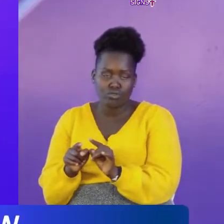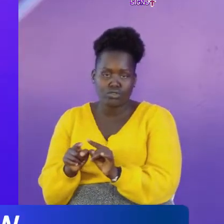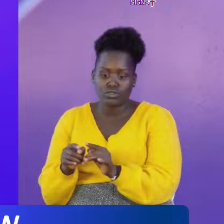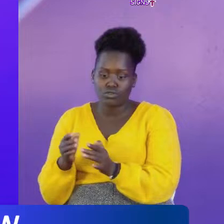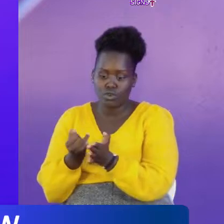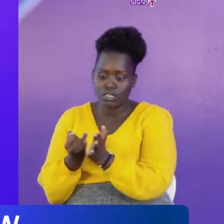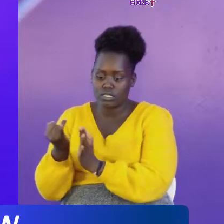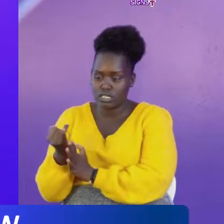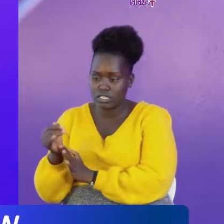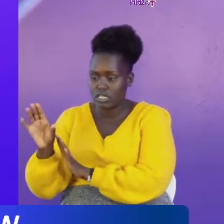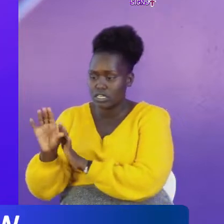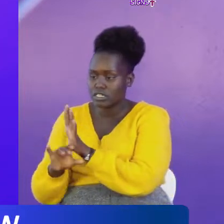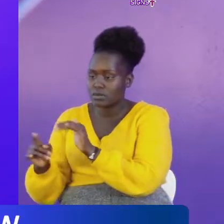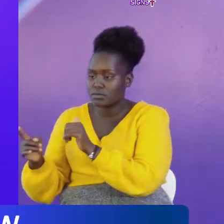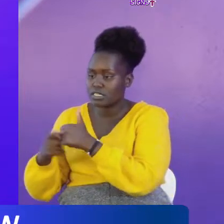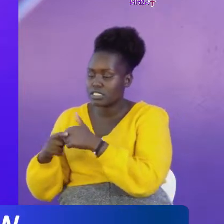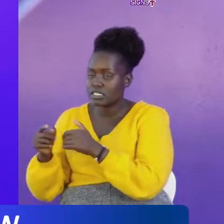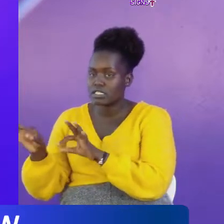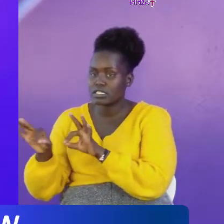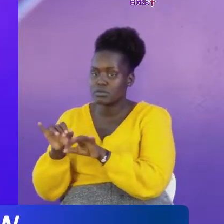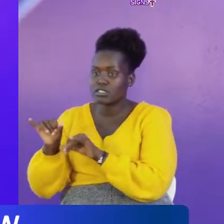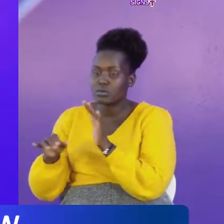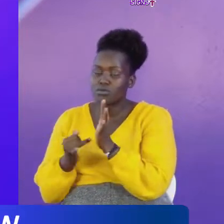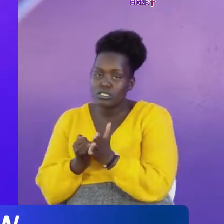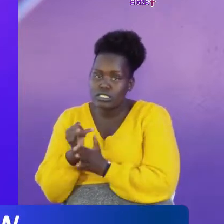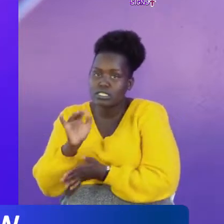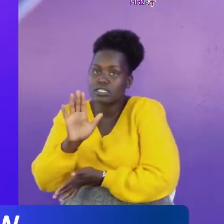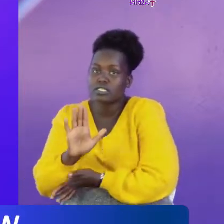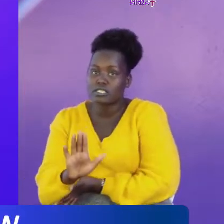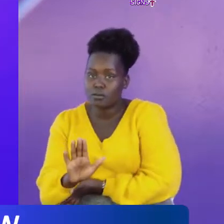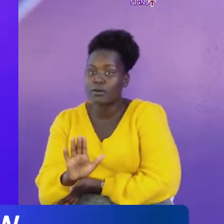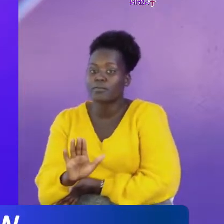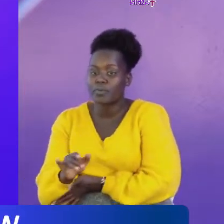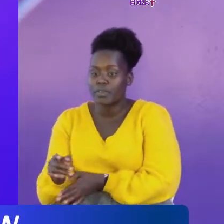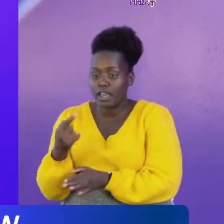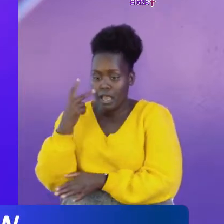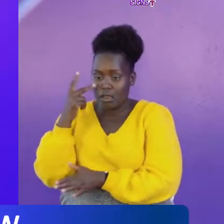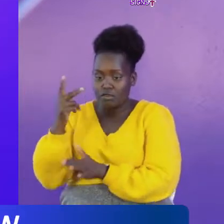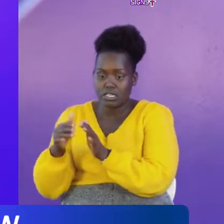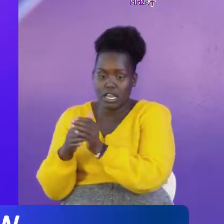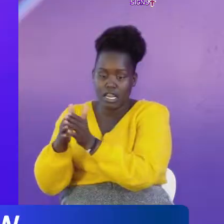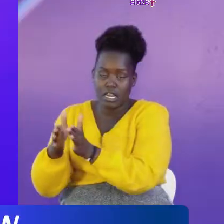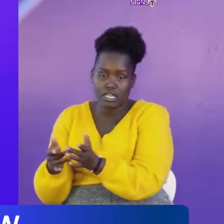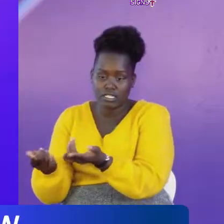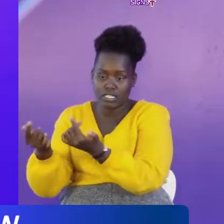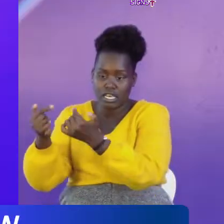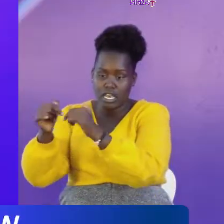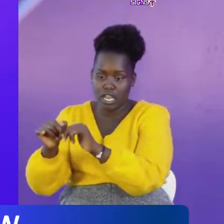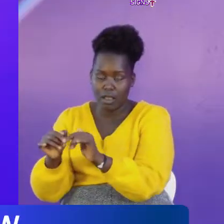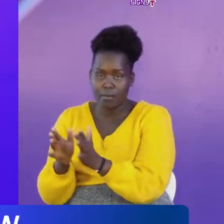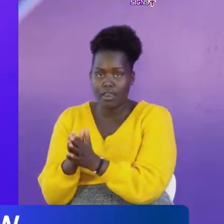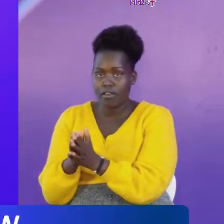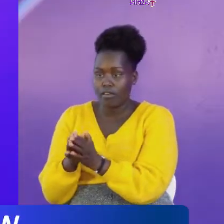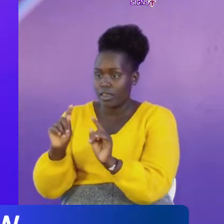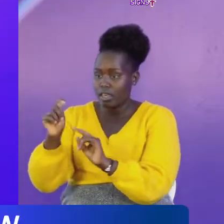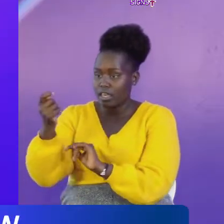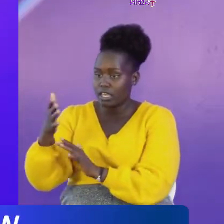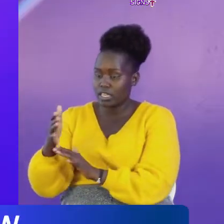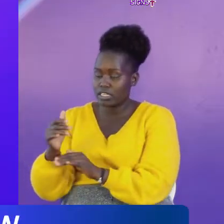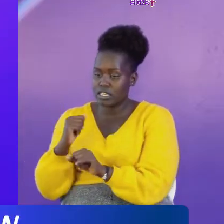of the Constitution talks about integrity. What's your integrity? Yeah. And I've seen leaders come forward, and you know, Kenyans are doing very good